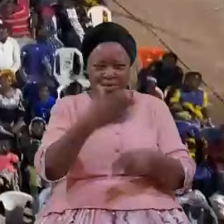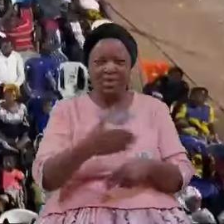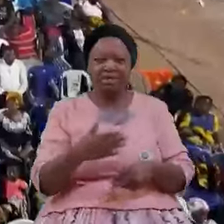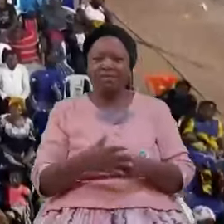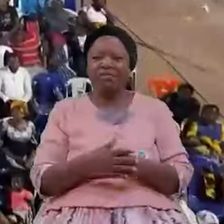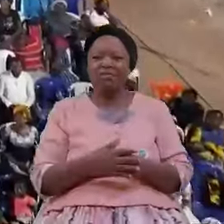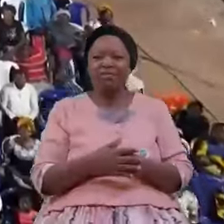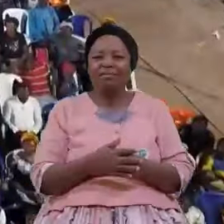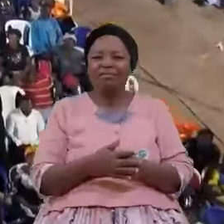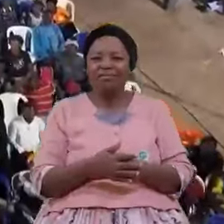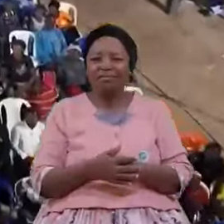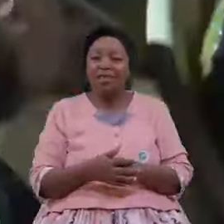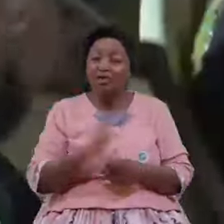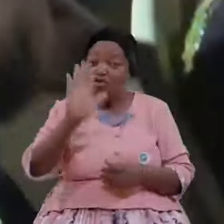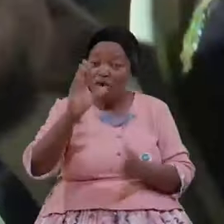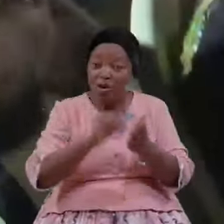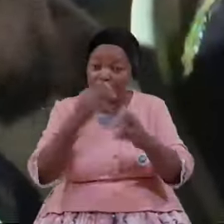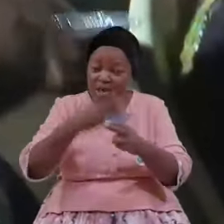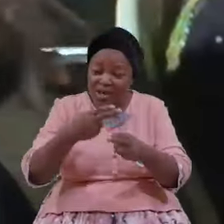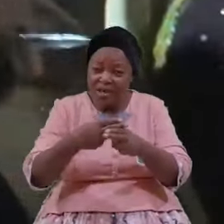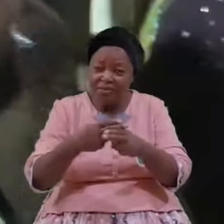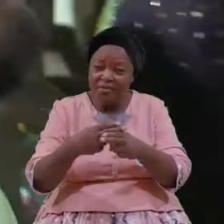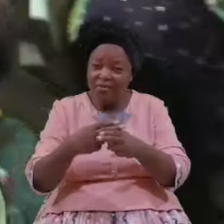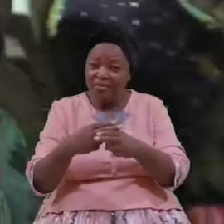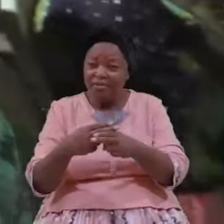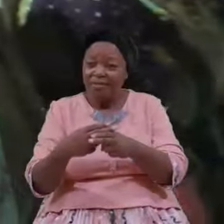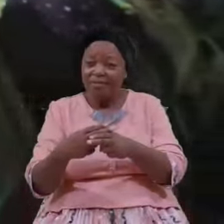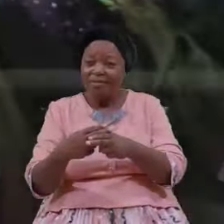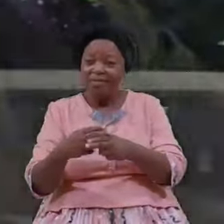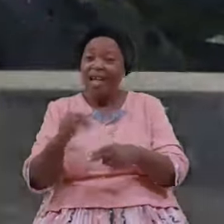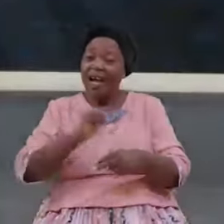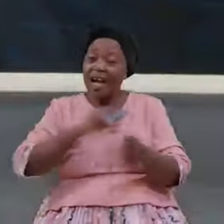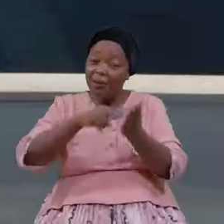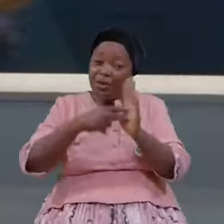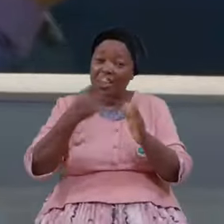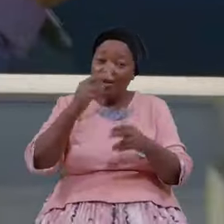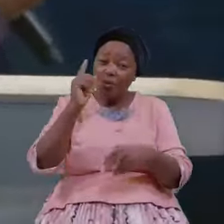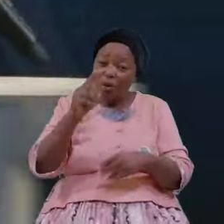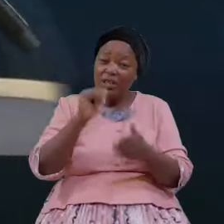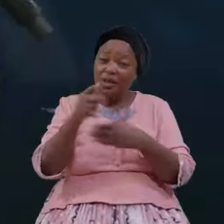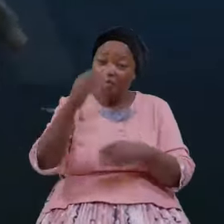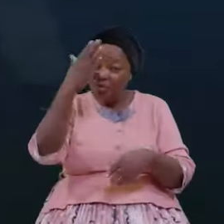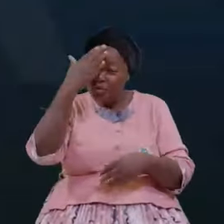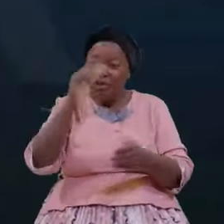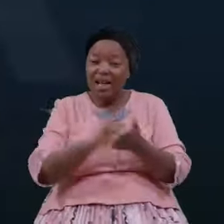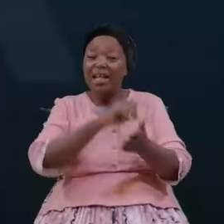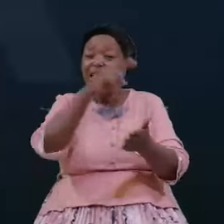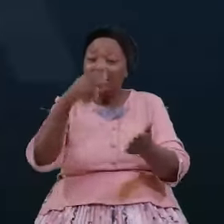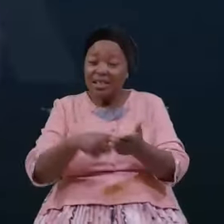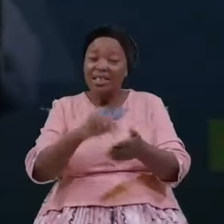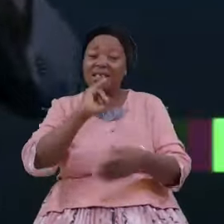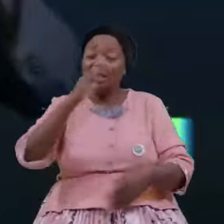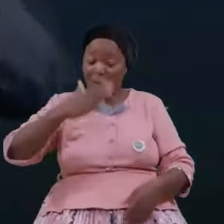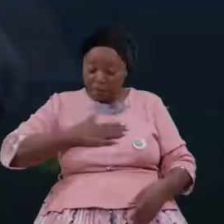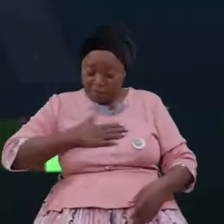I mean your own name. I mean the one you know, this is my name.